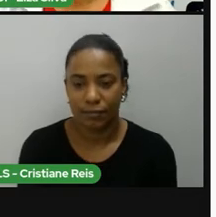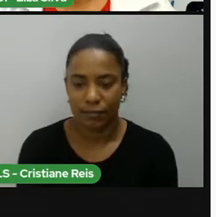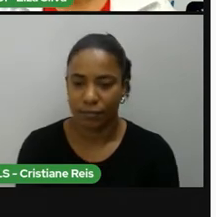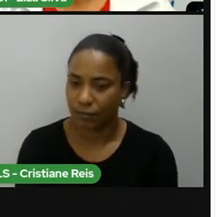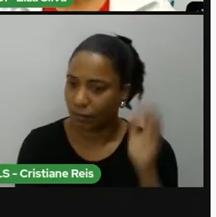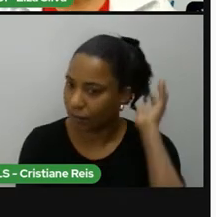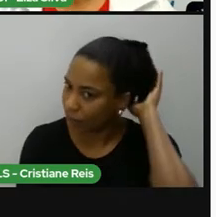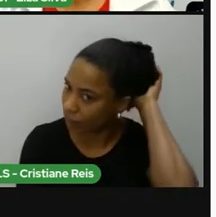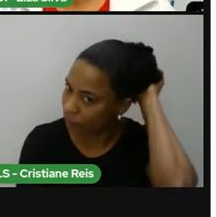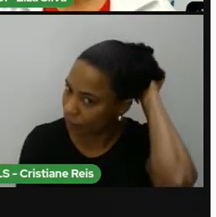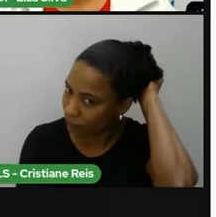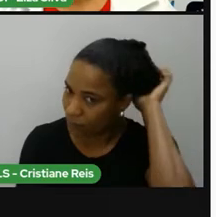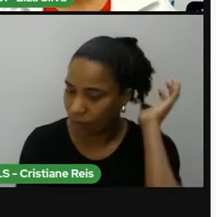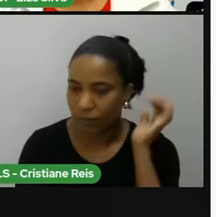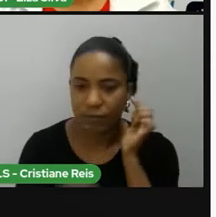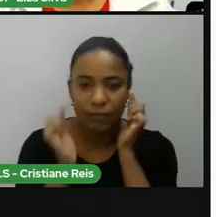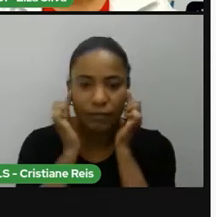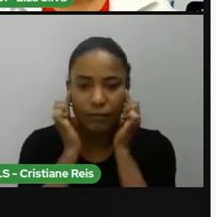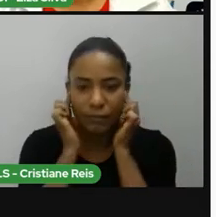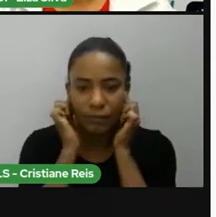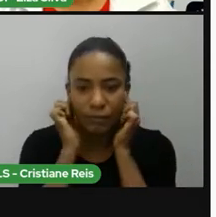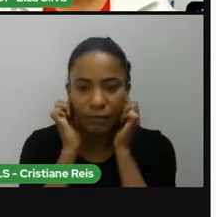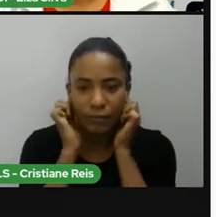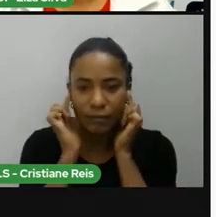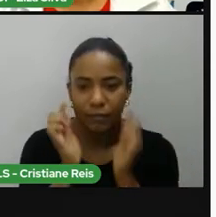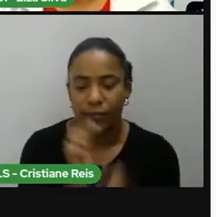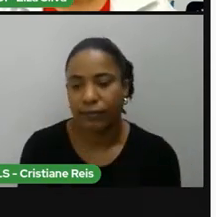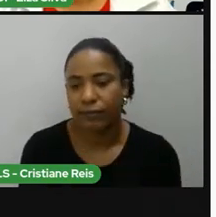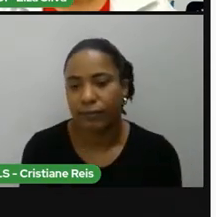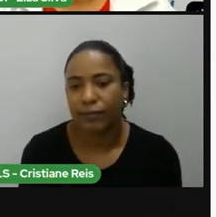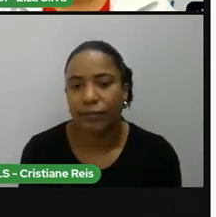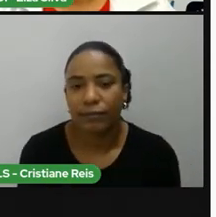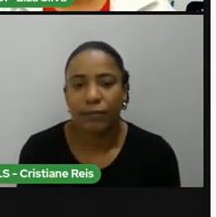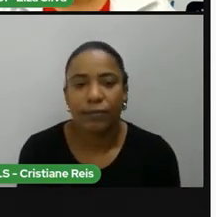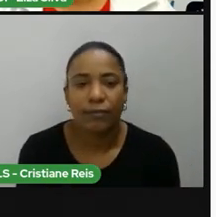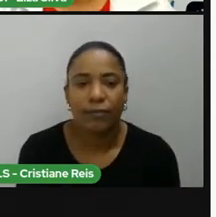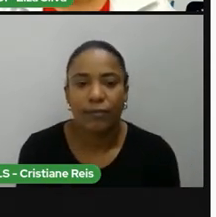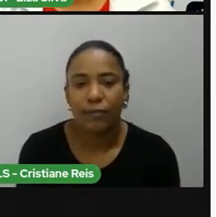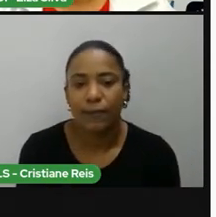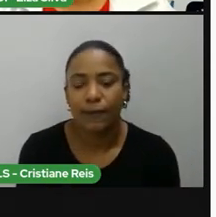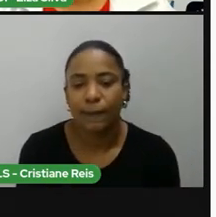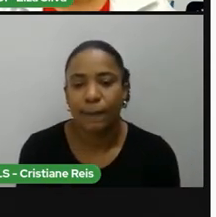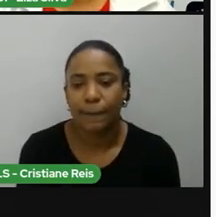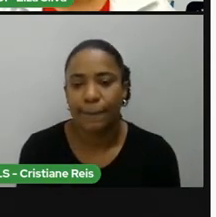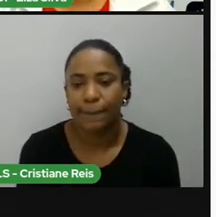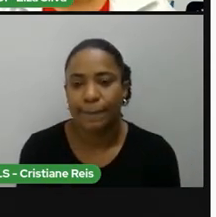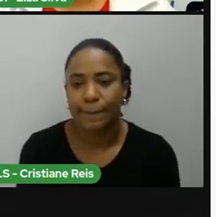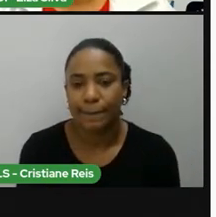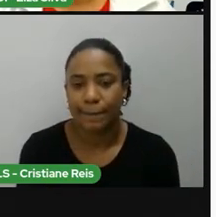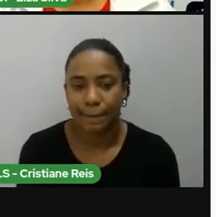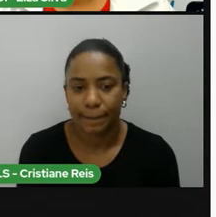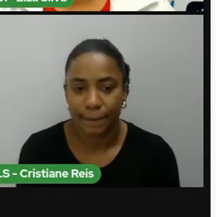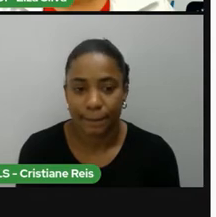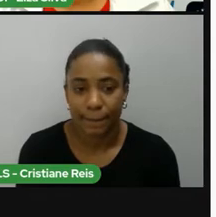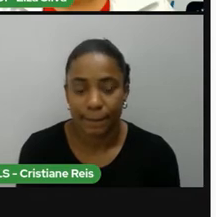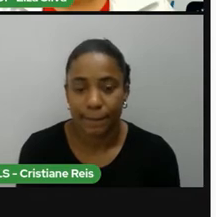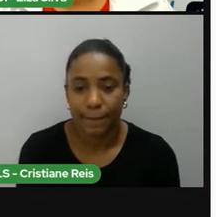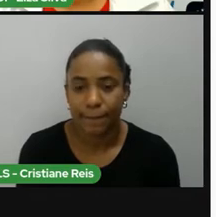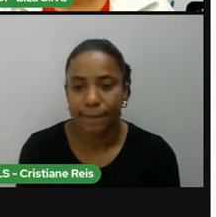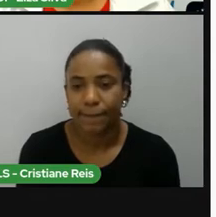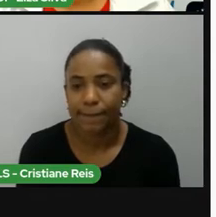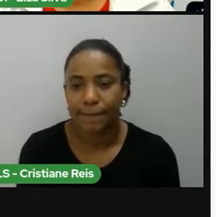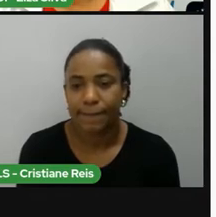of American Oratory. After his years of historic accomplishments and triumphs, King was honored with a Nobel Peace Prize in 1964.